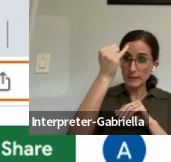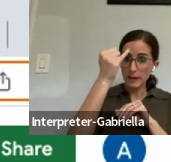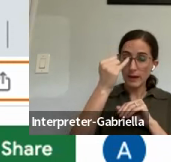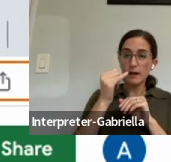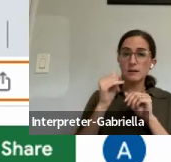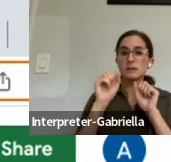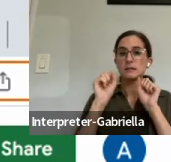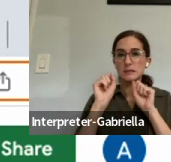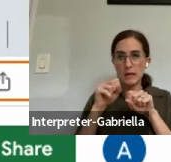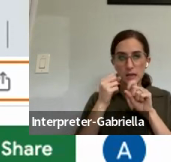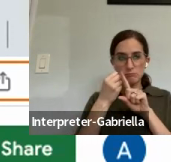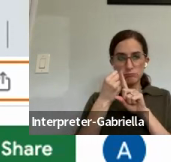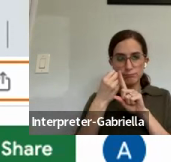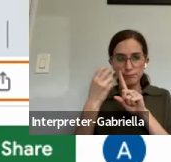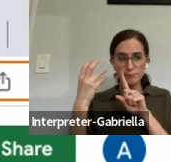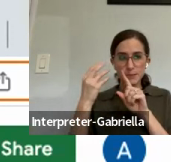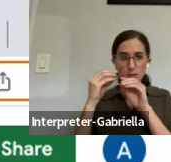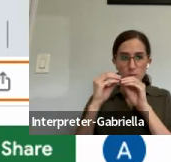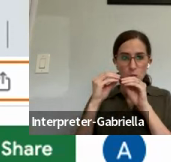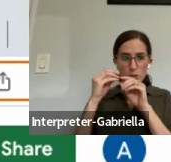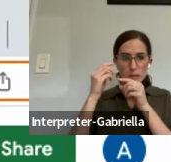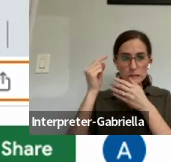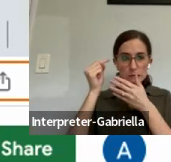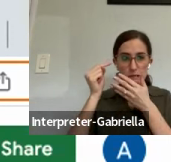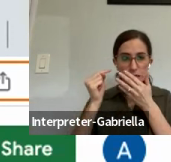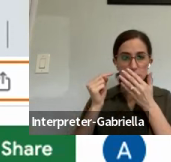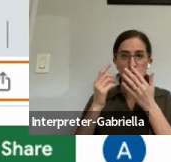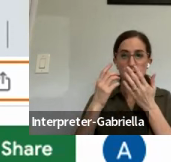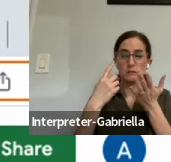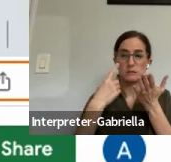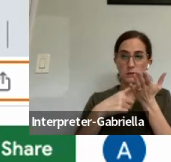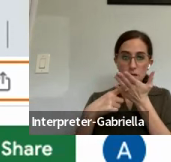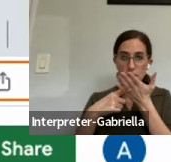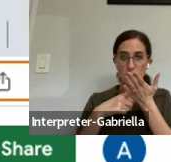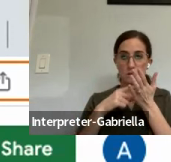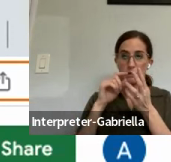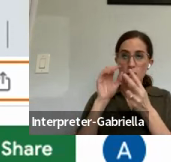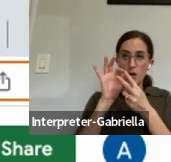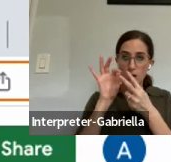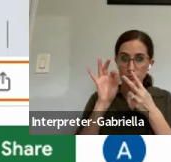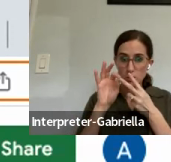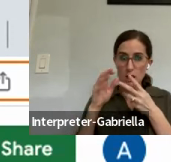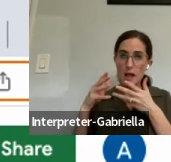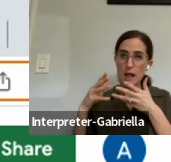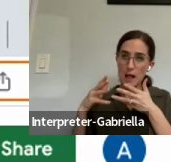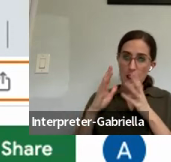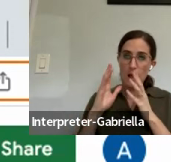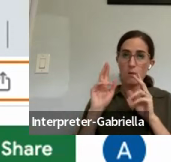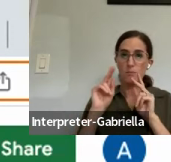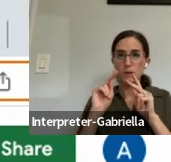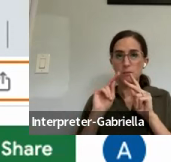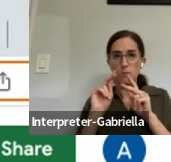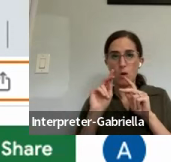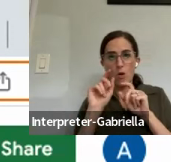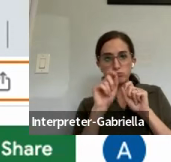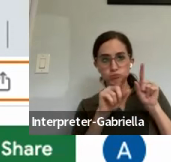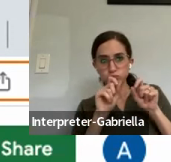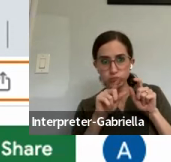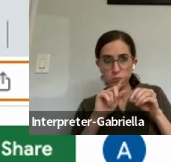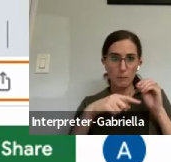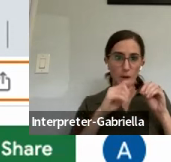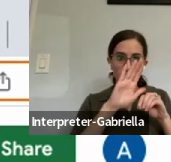have any discussion around the options, give an opportunity for people to ask questions, and then we can kind of, again, use the